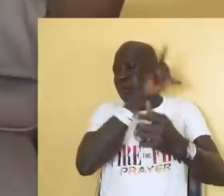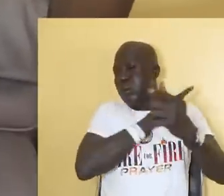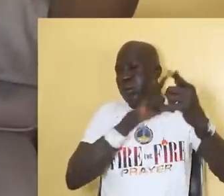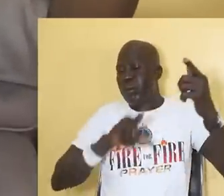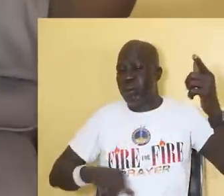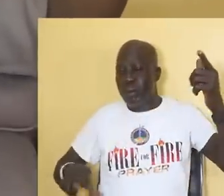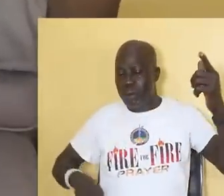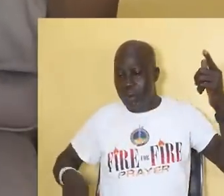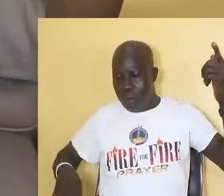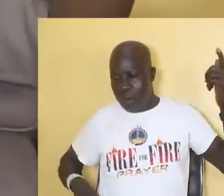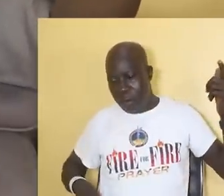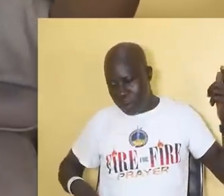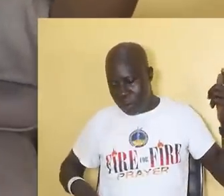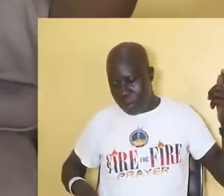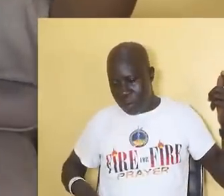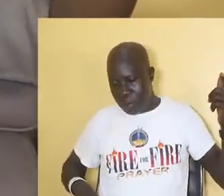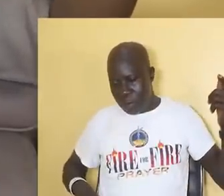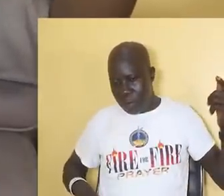latada olugbala